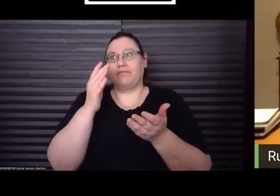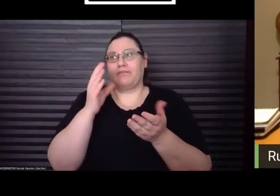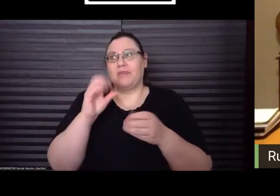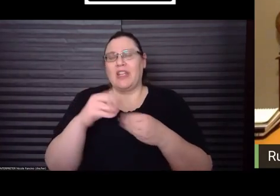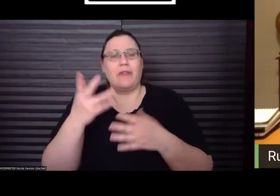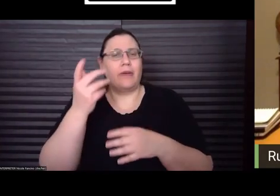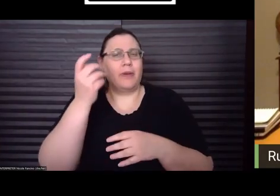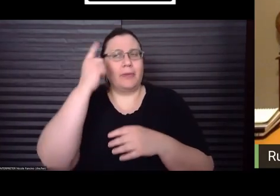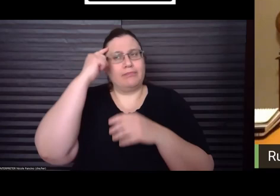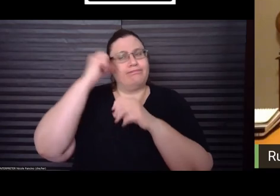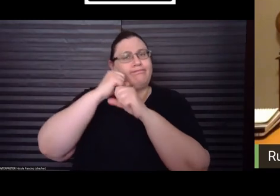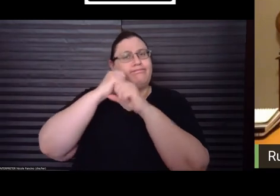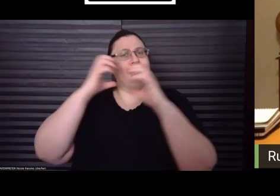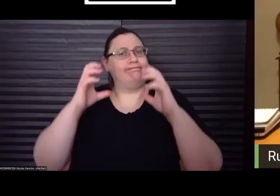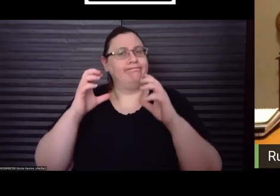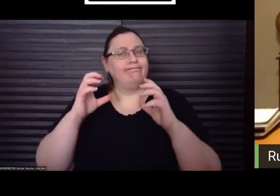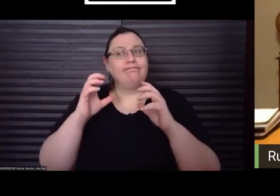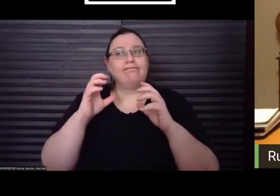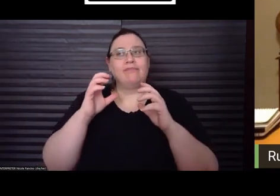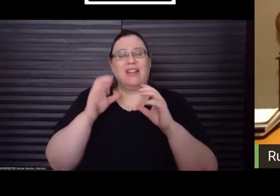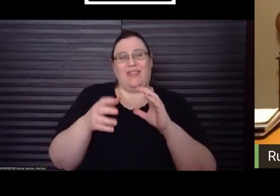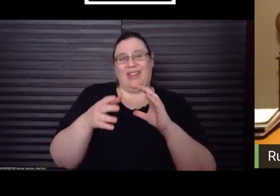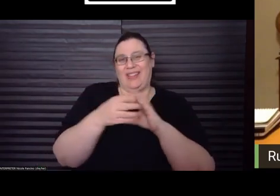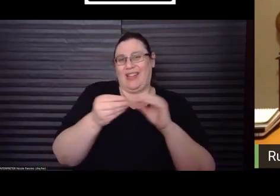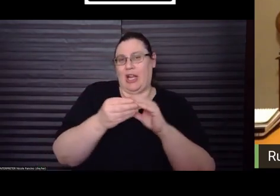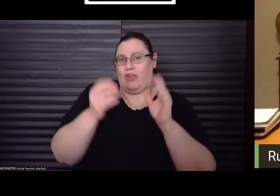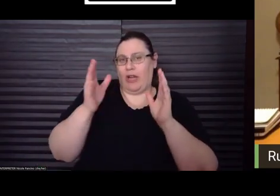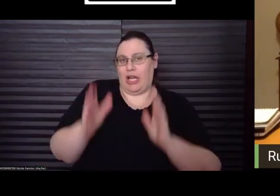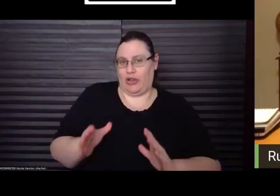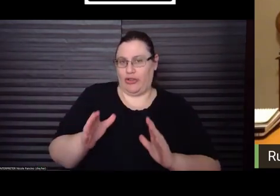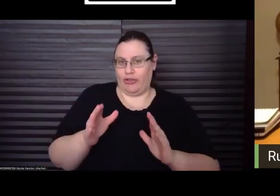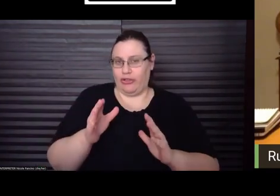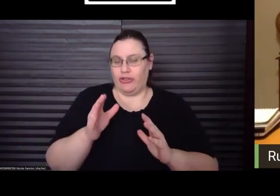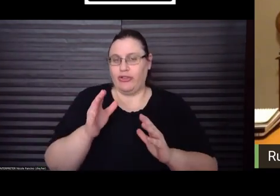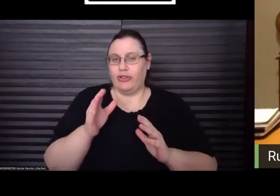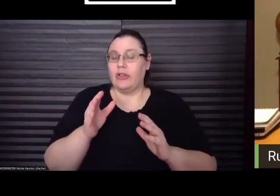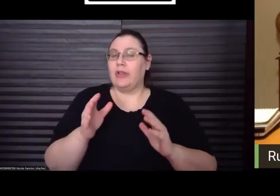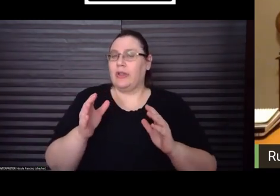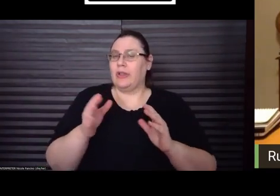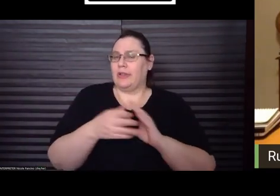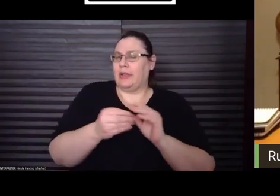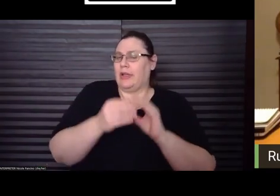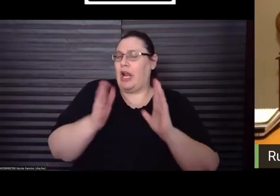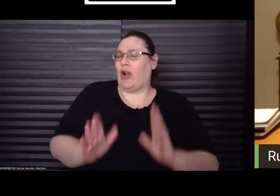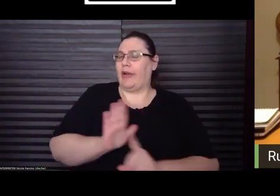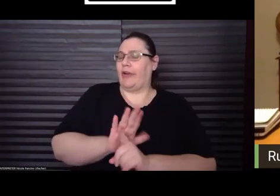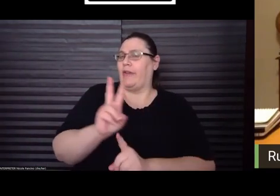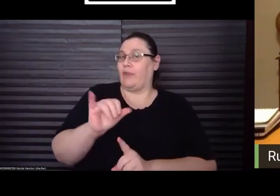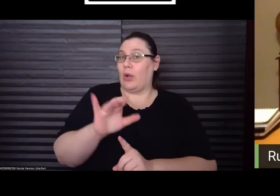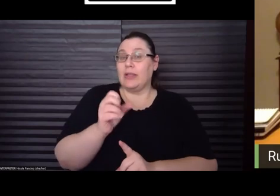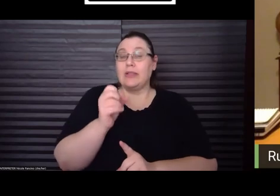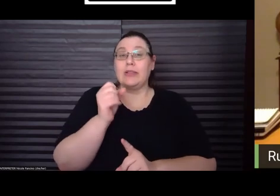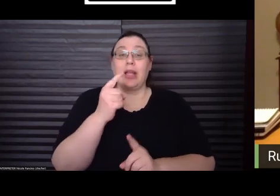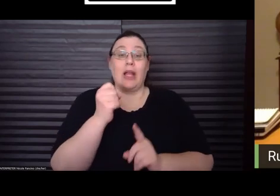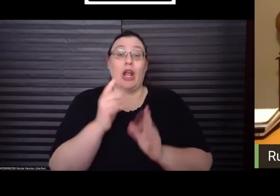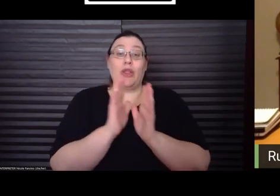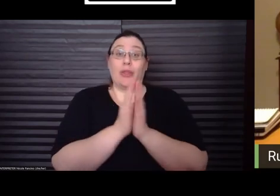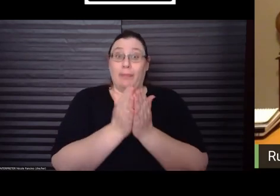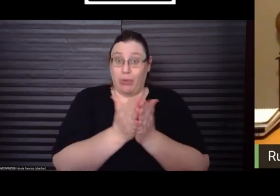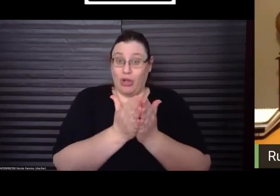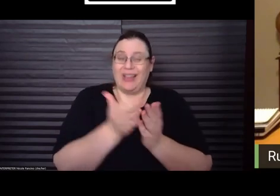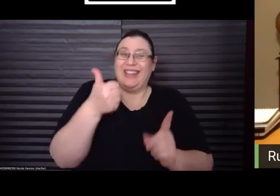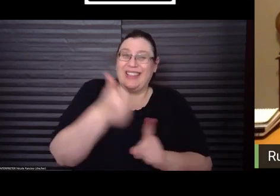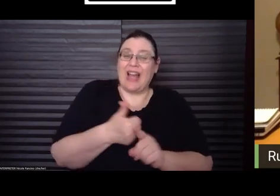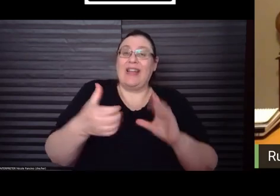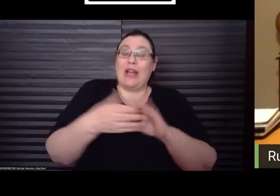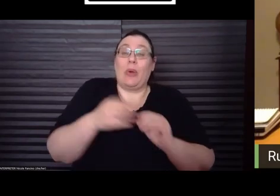give you a little sense of the narrator, the narrator's voice. The book is actually being